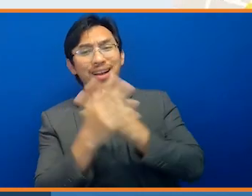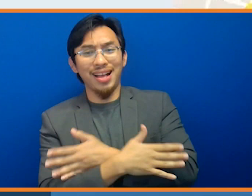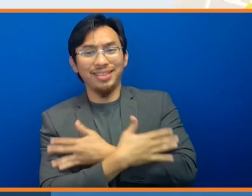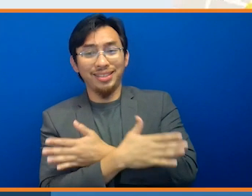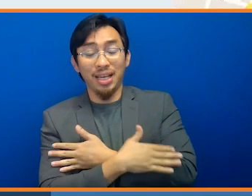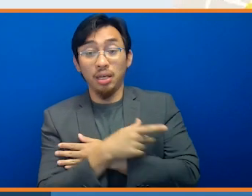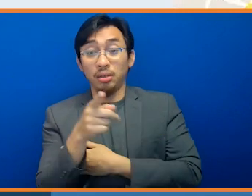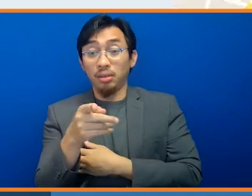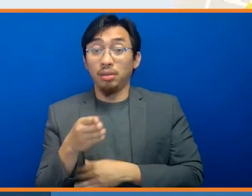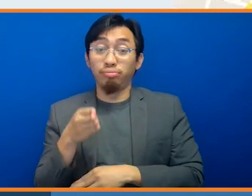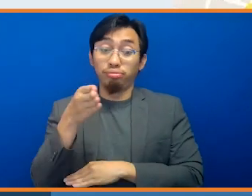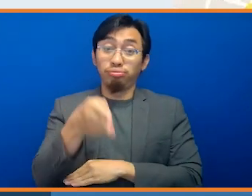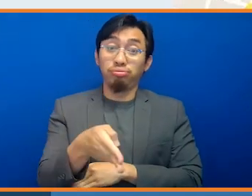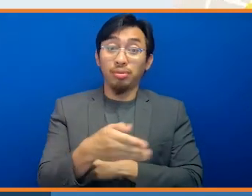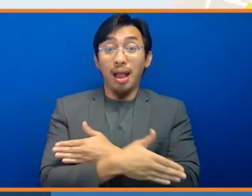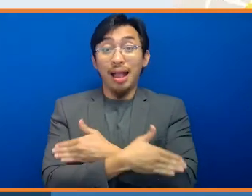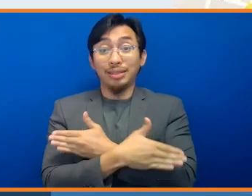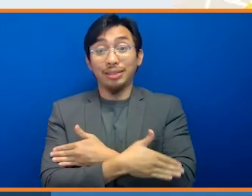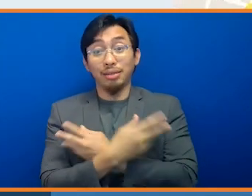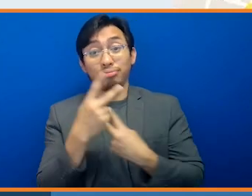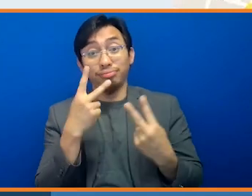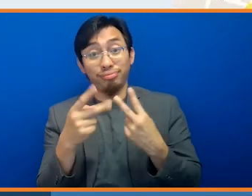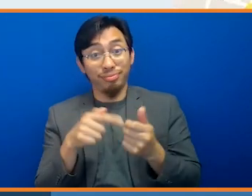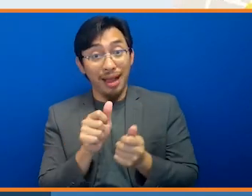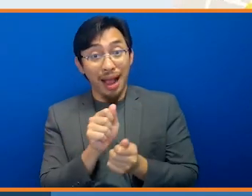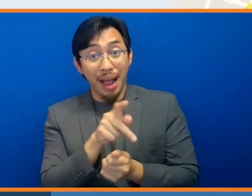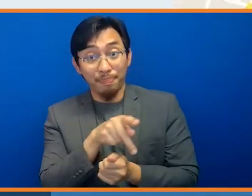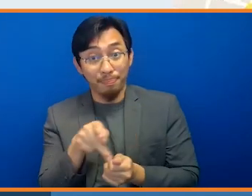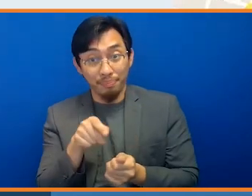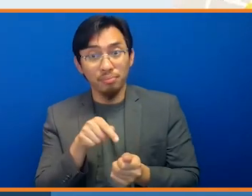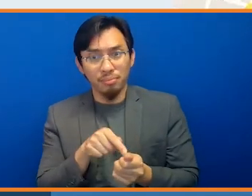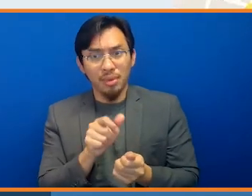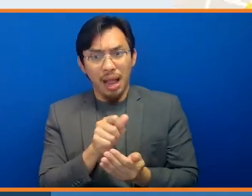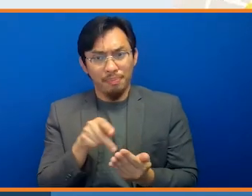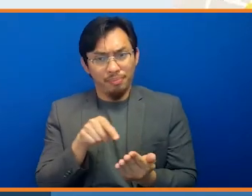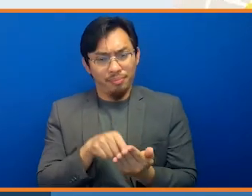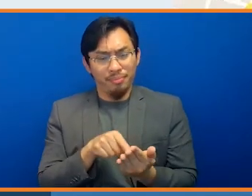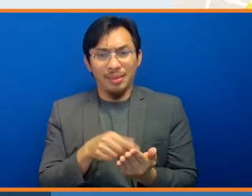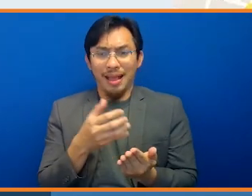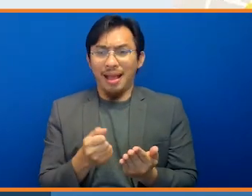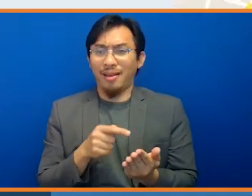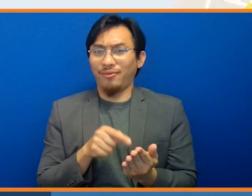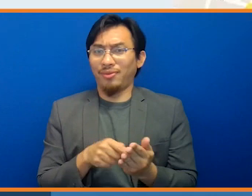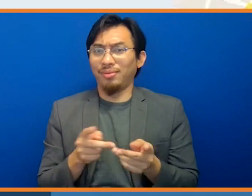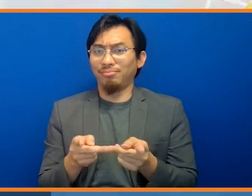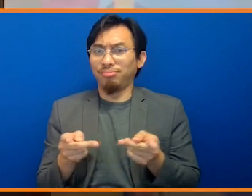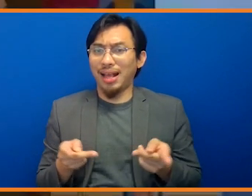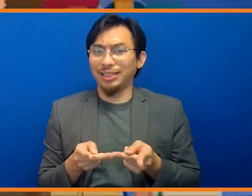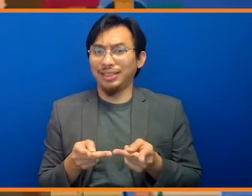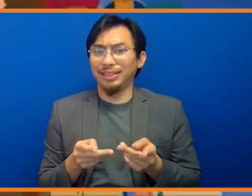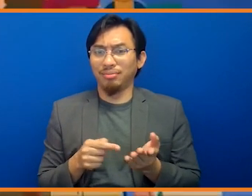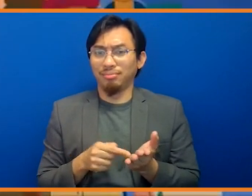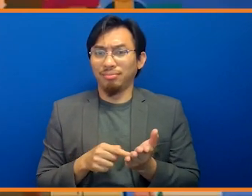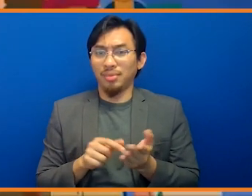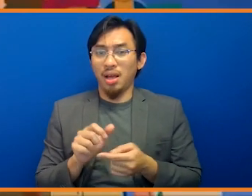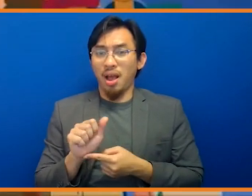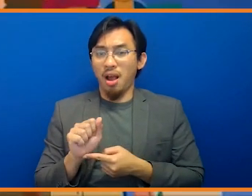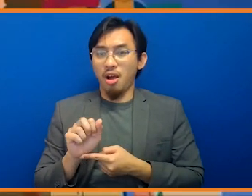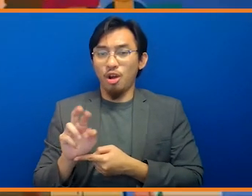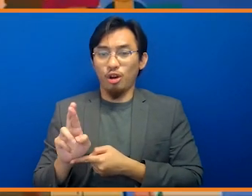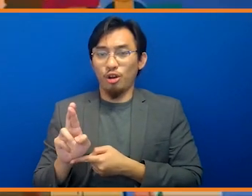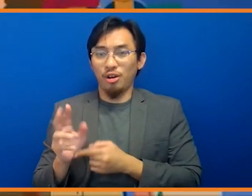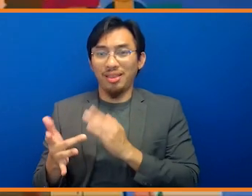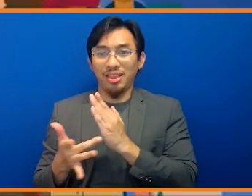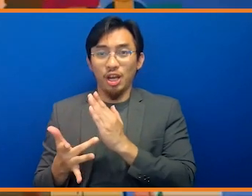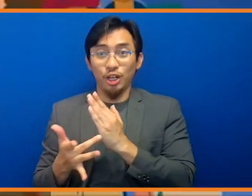When you visit Aceh with this application, bringing this application and stand at the location, by using